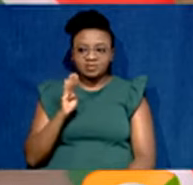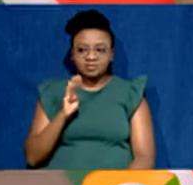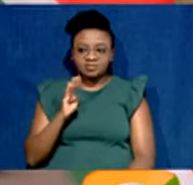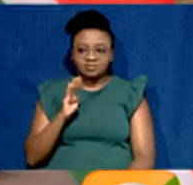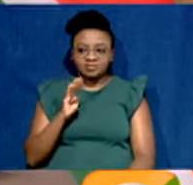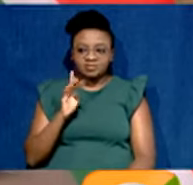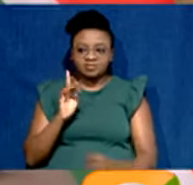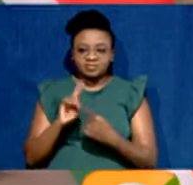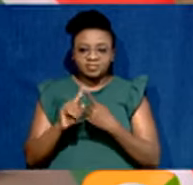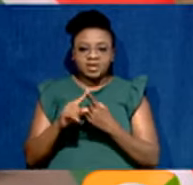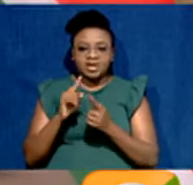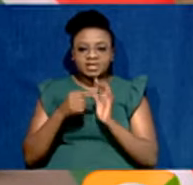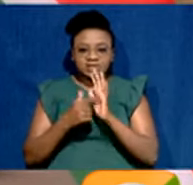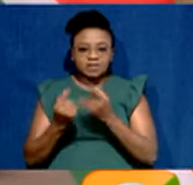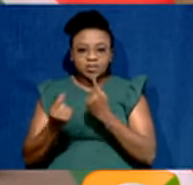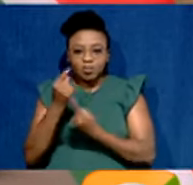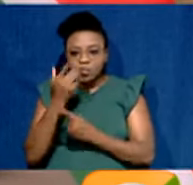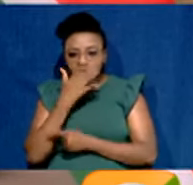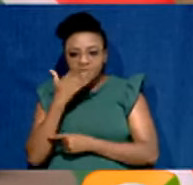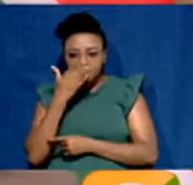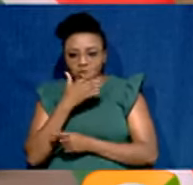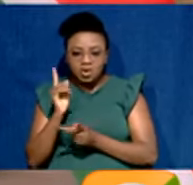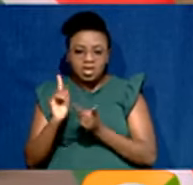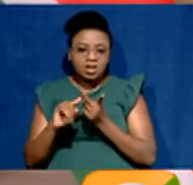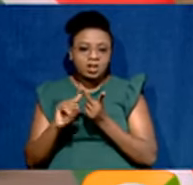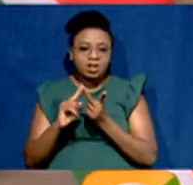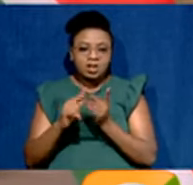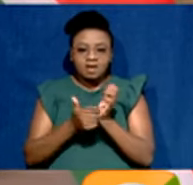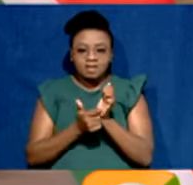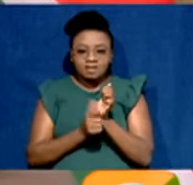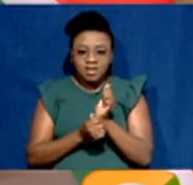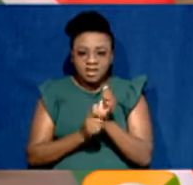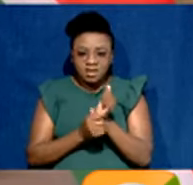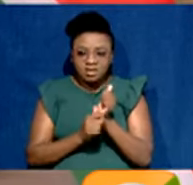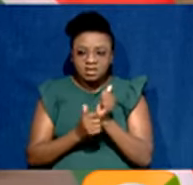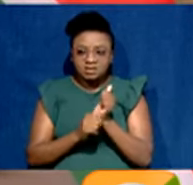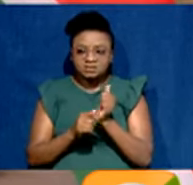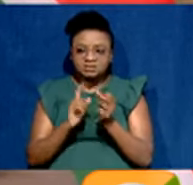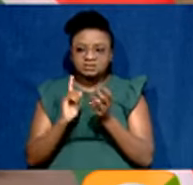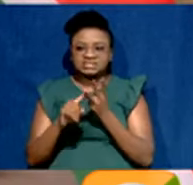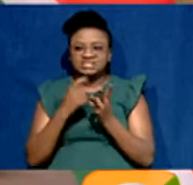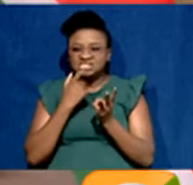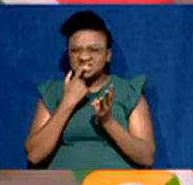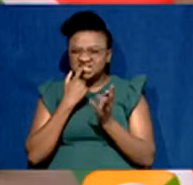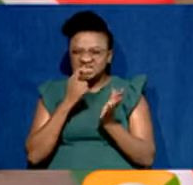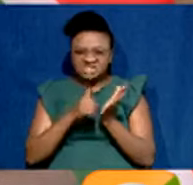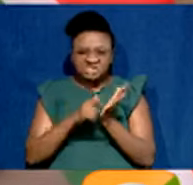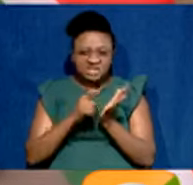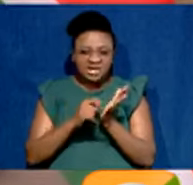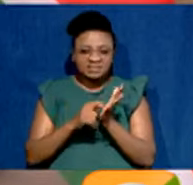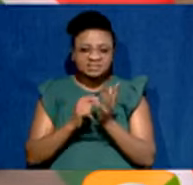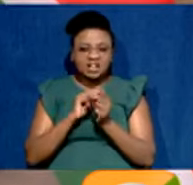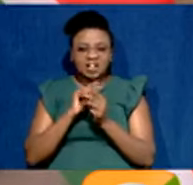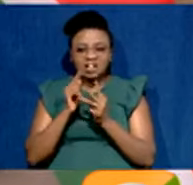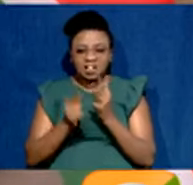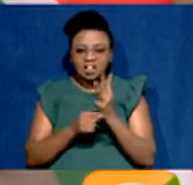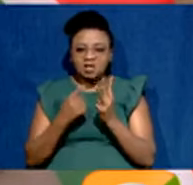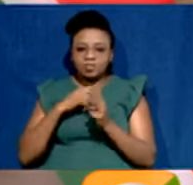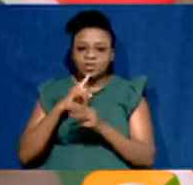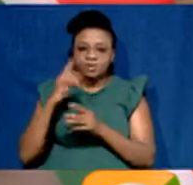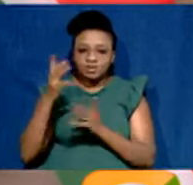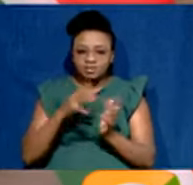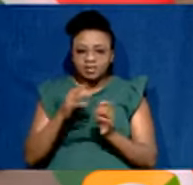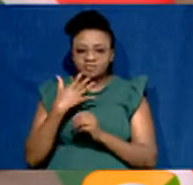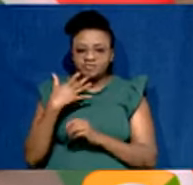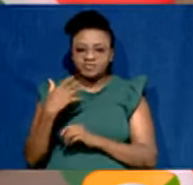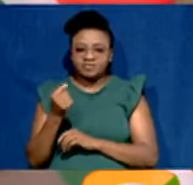from edible oil to maize to rice to all those, 500